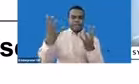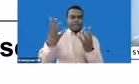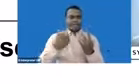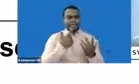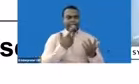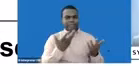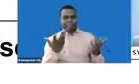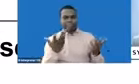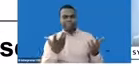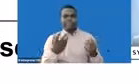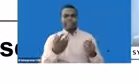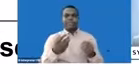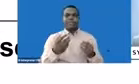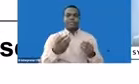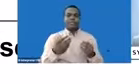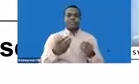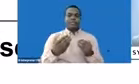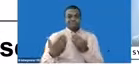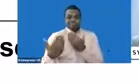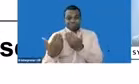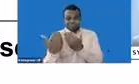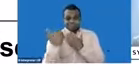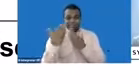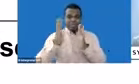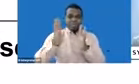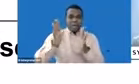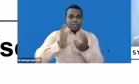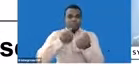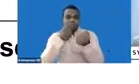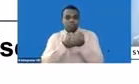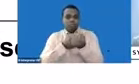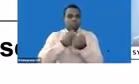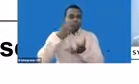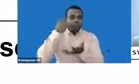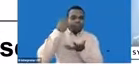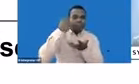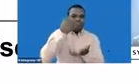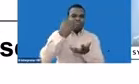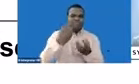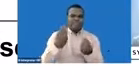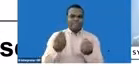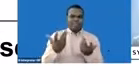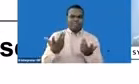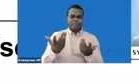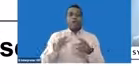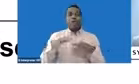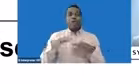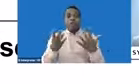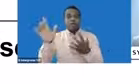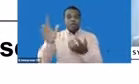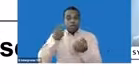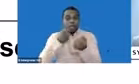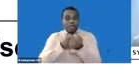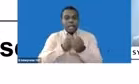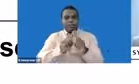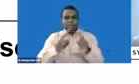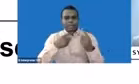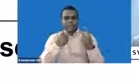use websites and mobile applications of public sector bodies, and we felt that it's